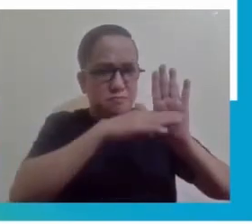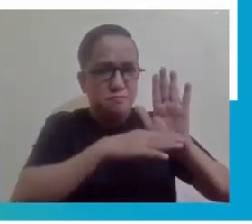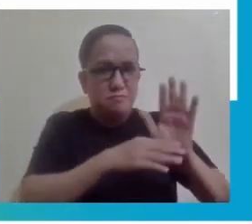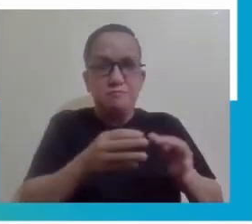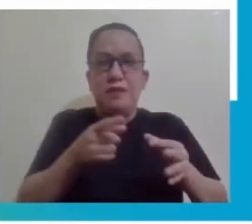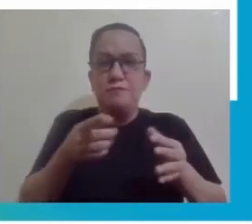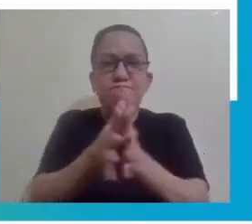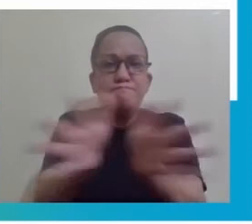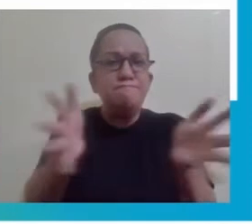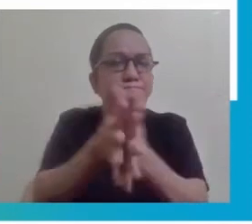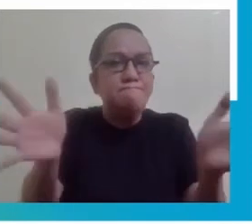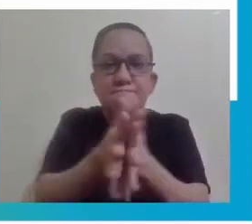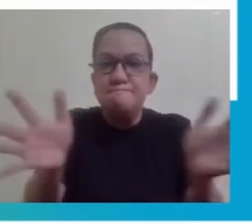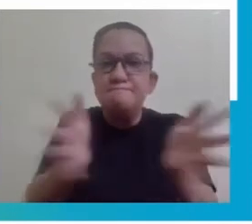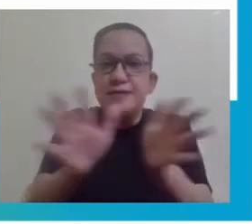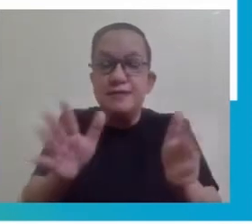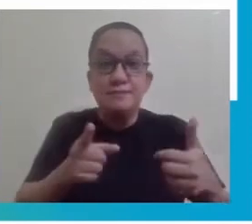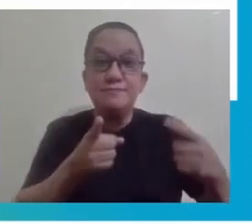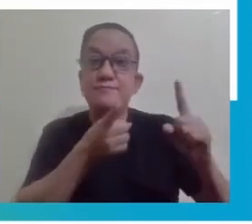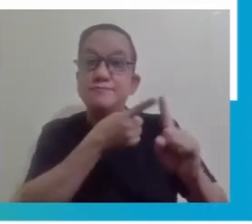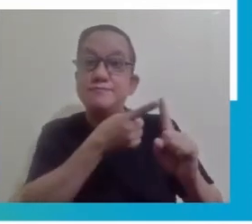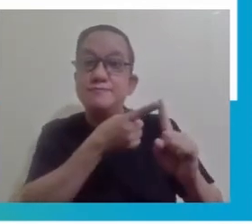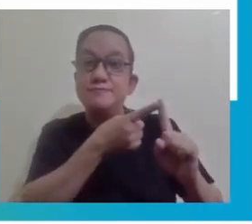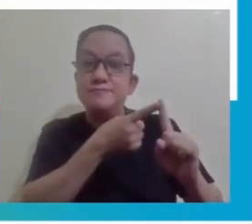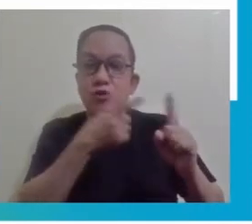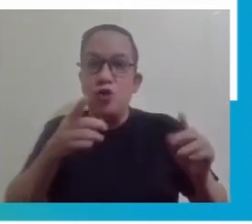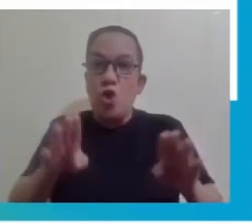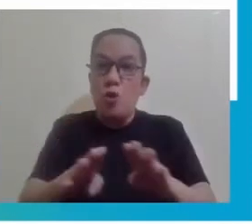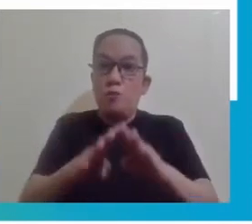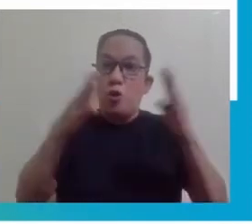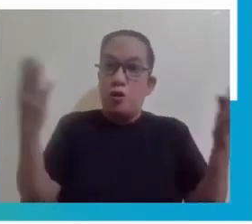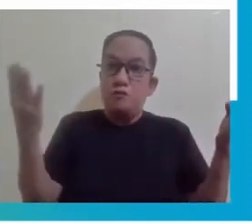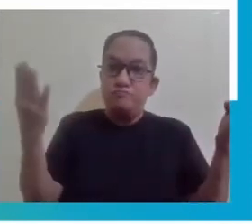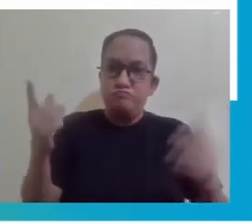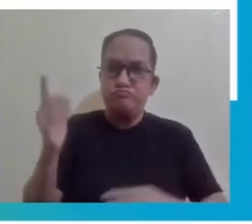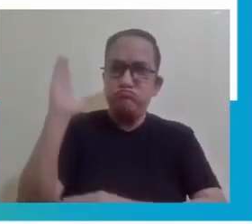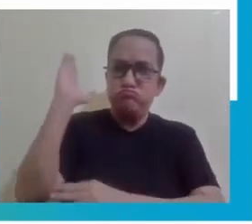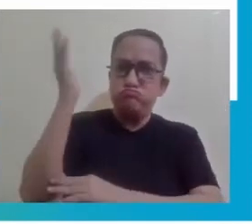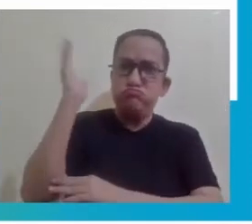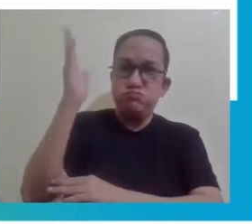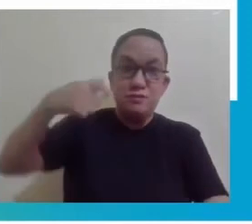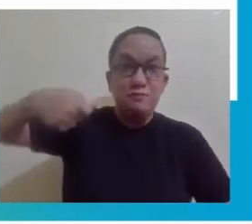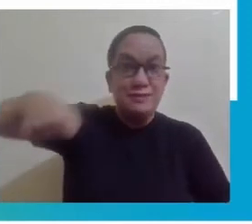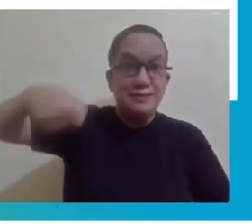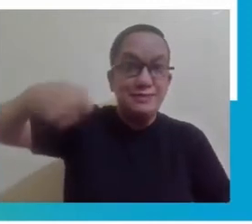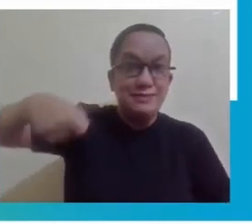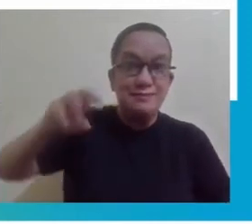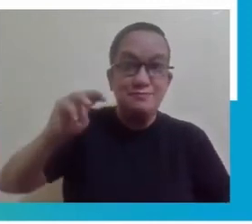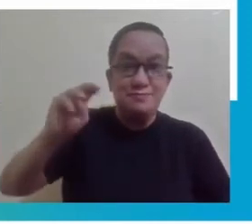President Masa, there will be a dialogue with four civil society organizations who currently work in ADB's